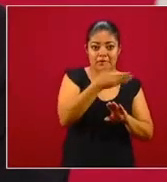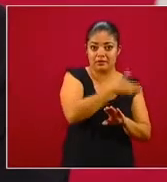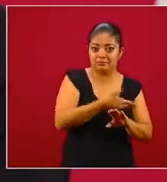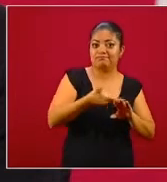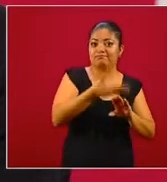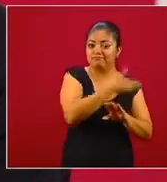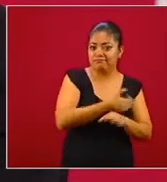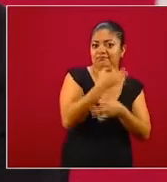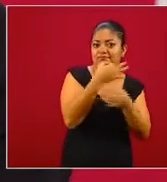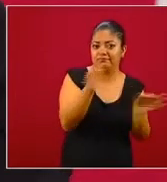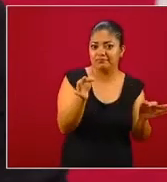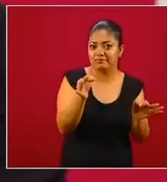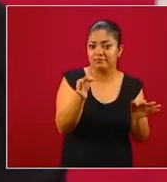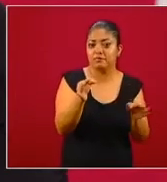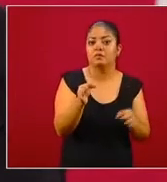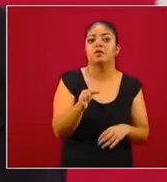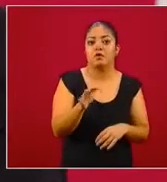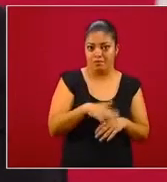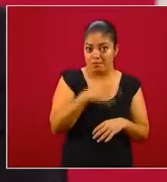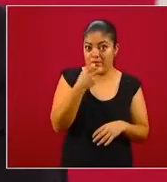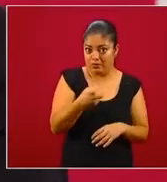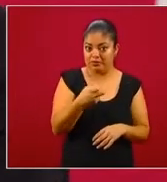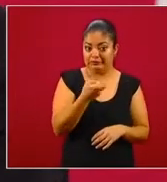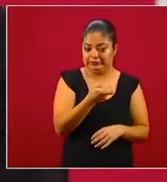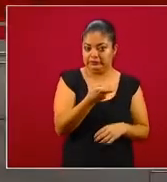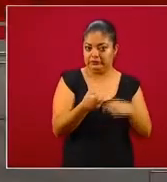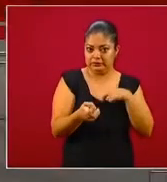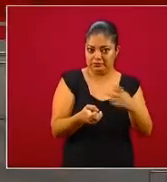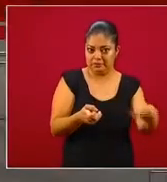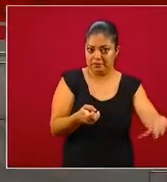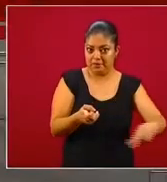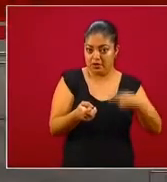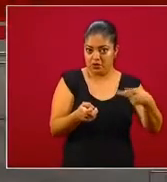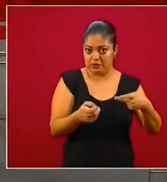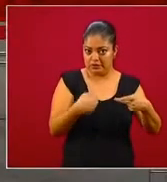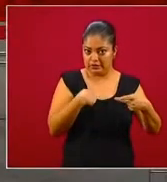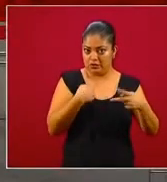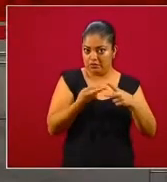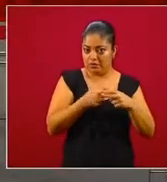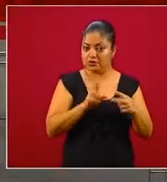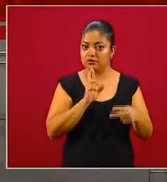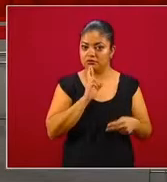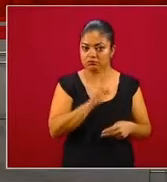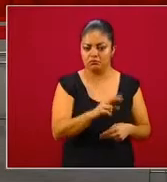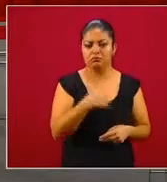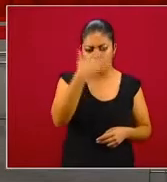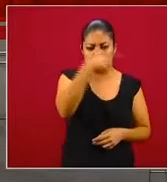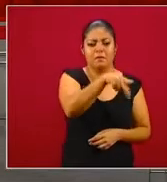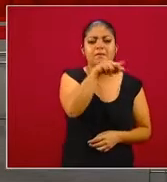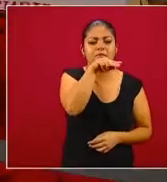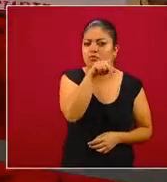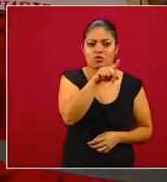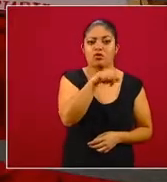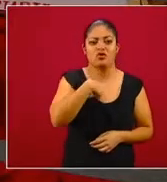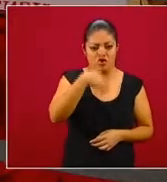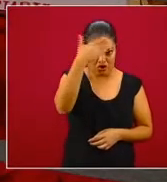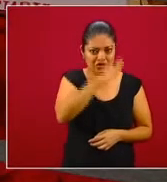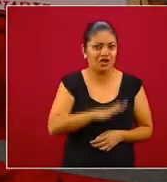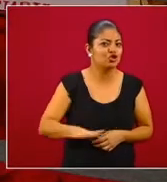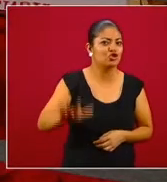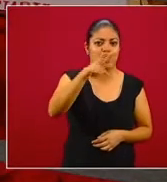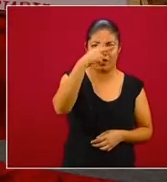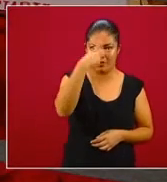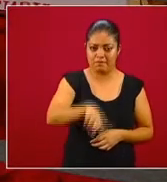cosas? Precisamente, y aquí This is empiezo a where I'm going to responder start a su answering your question. preocupación, que I sé que know muchos that de it's ustedes not están your question. I preocupados, know everyone's